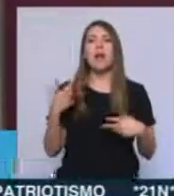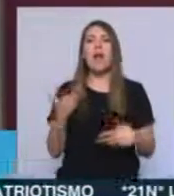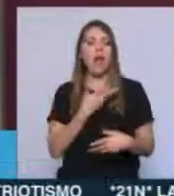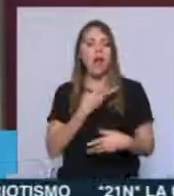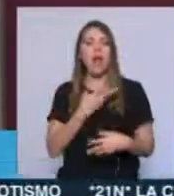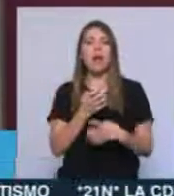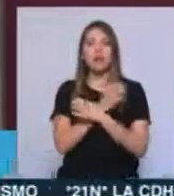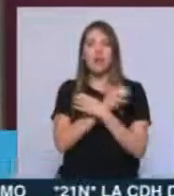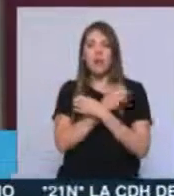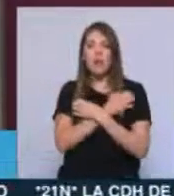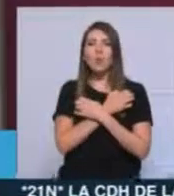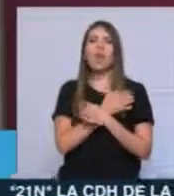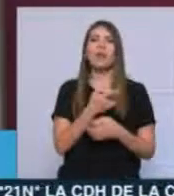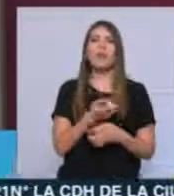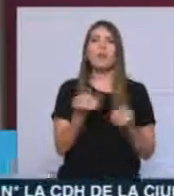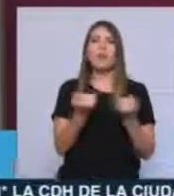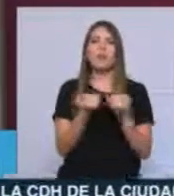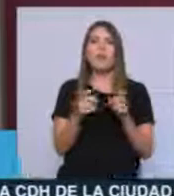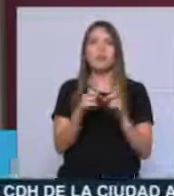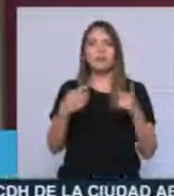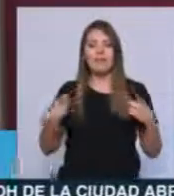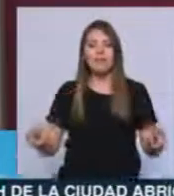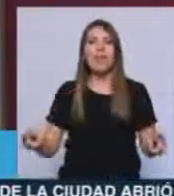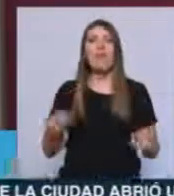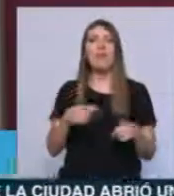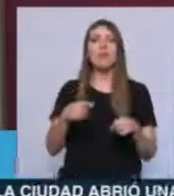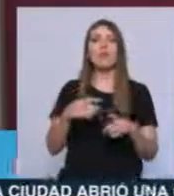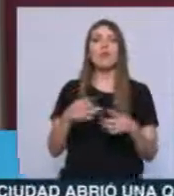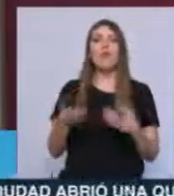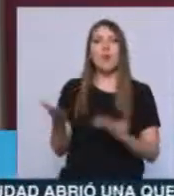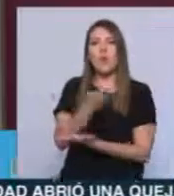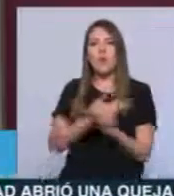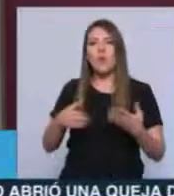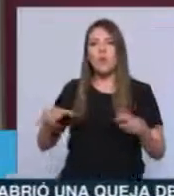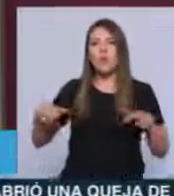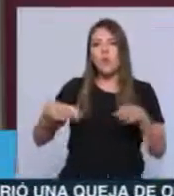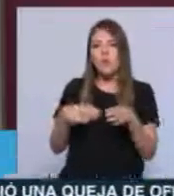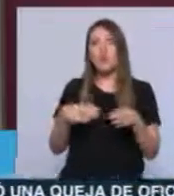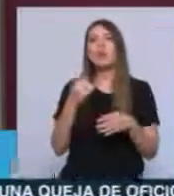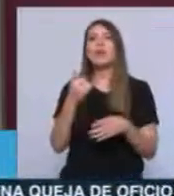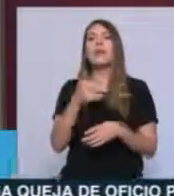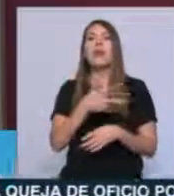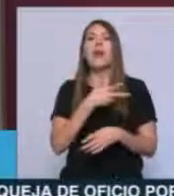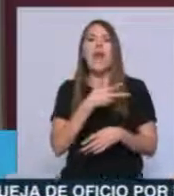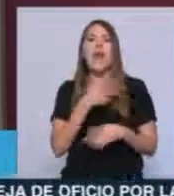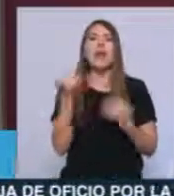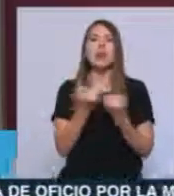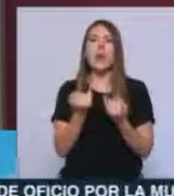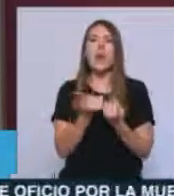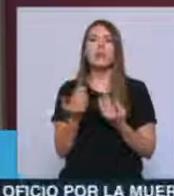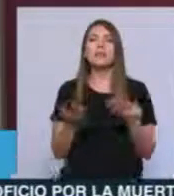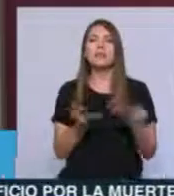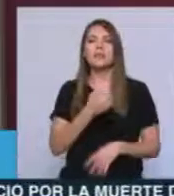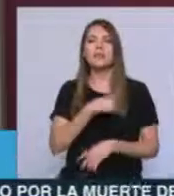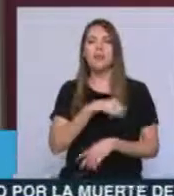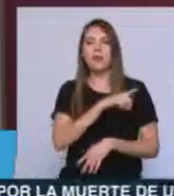education, by helping the economic and community development of the area, and by bringing good health care. The